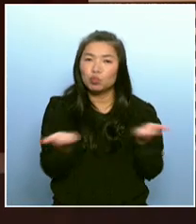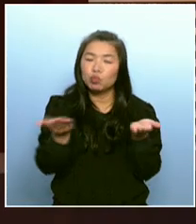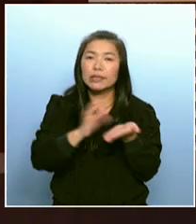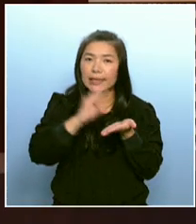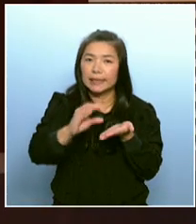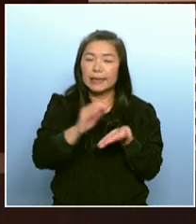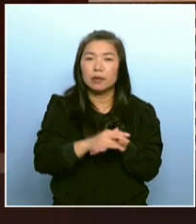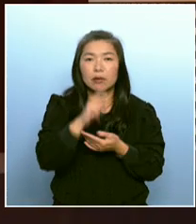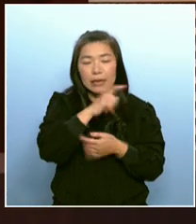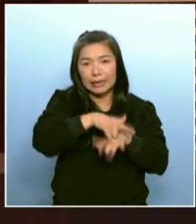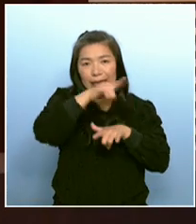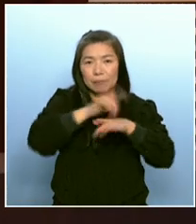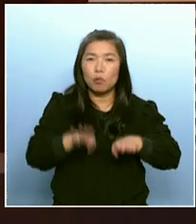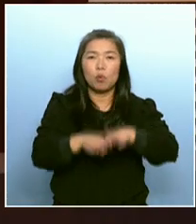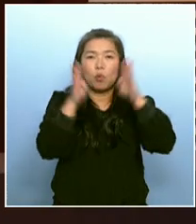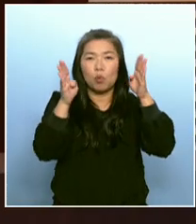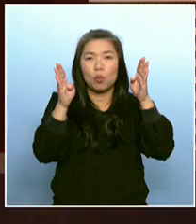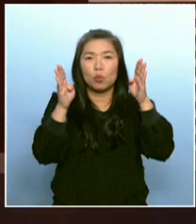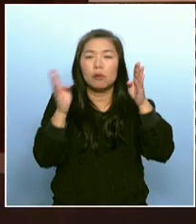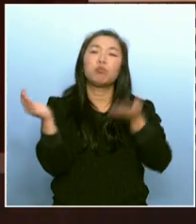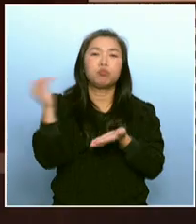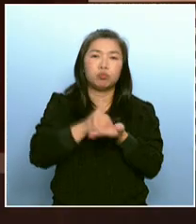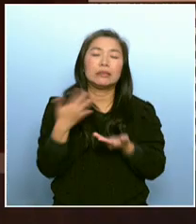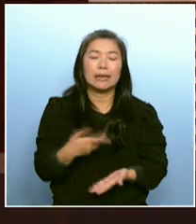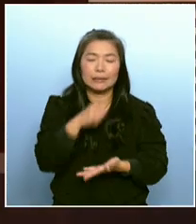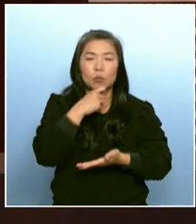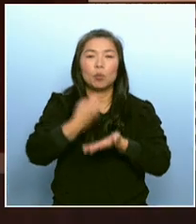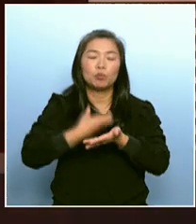There is an incentive under the CDF.